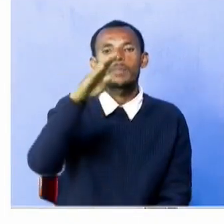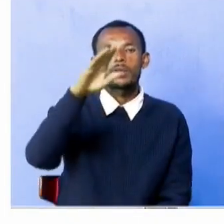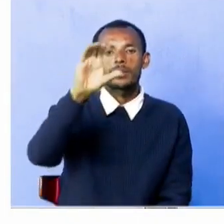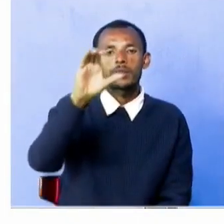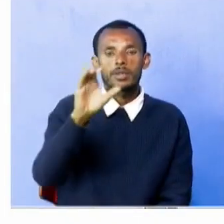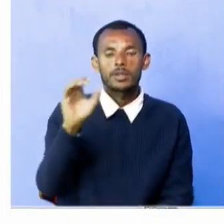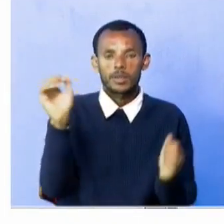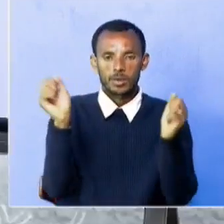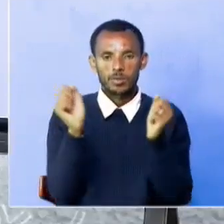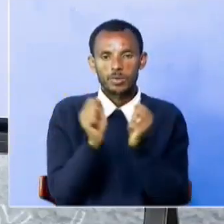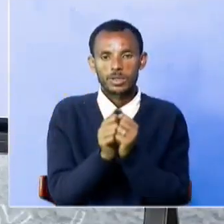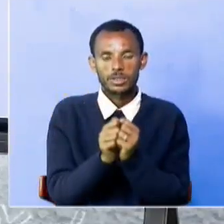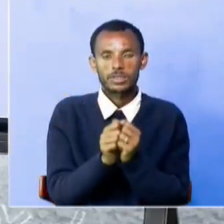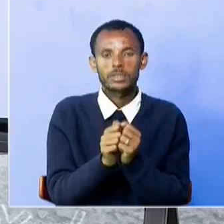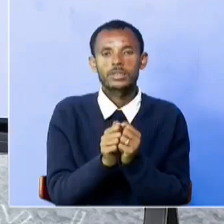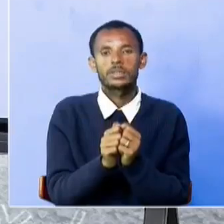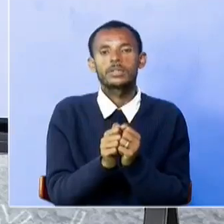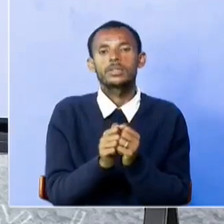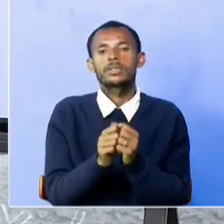with